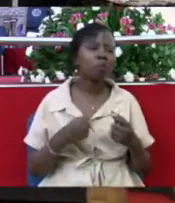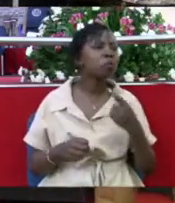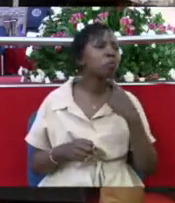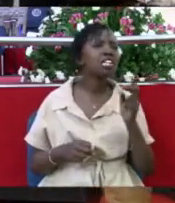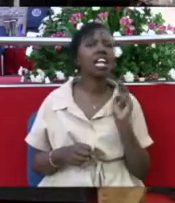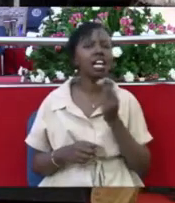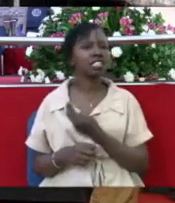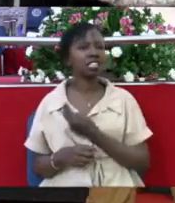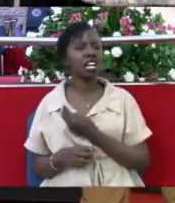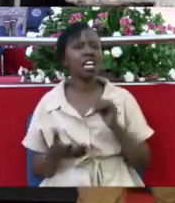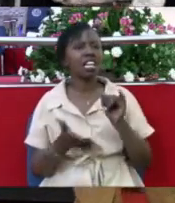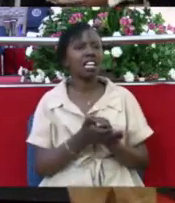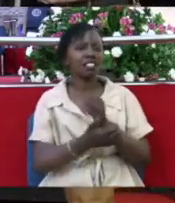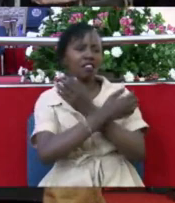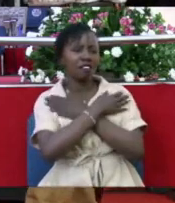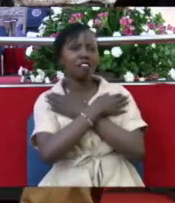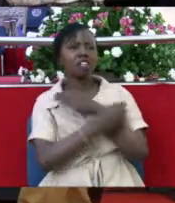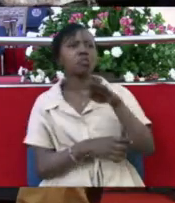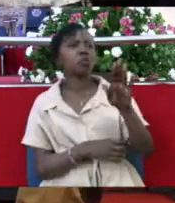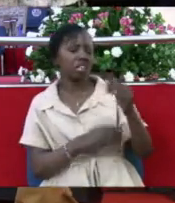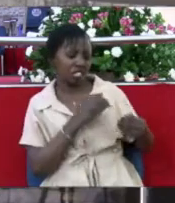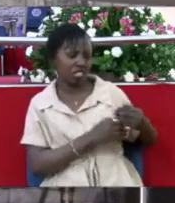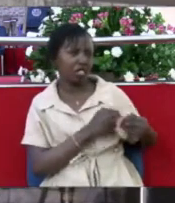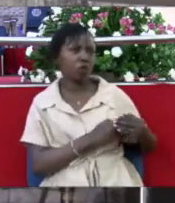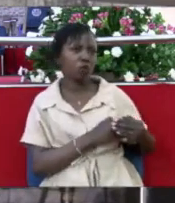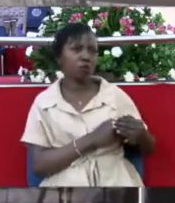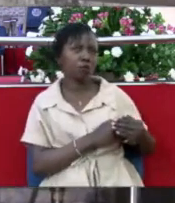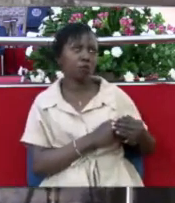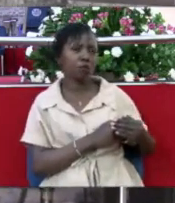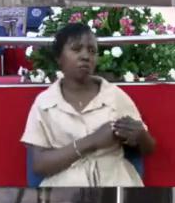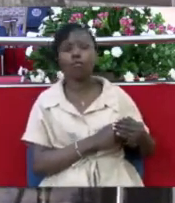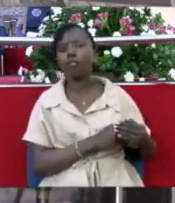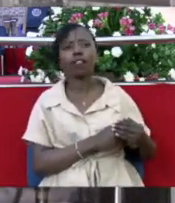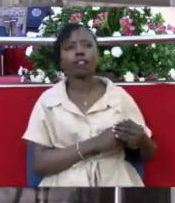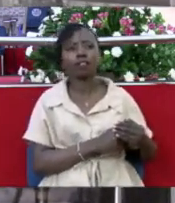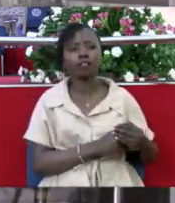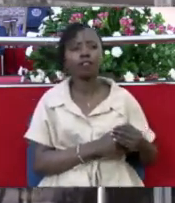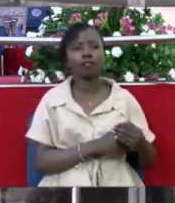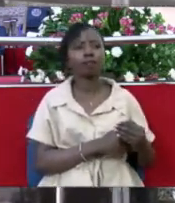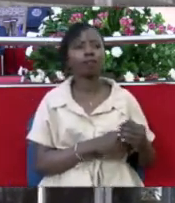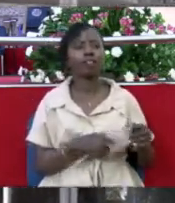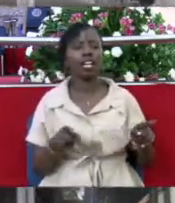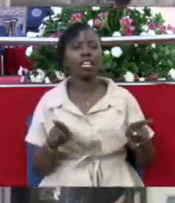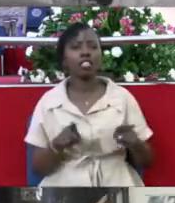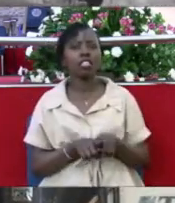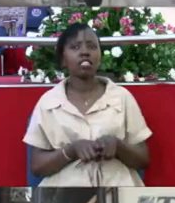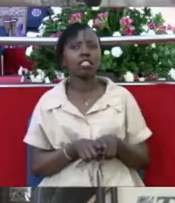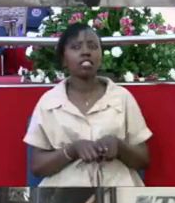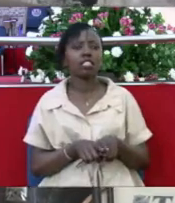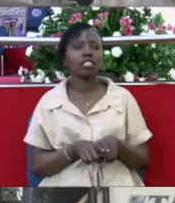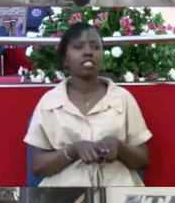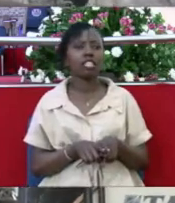your closest friends yani wale marafiki wa karibu are what is described in Revelation ni wale ambao wameelezewa katika